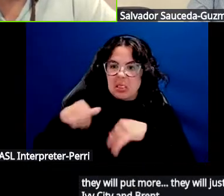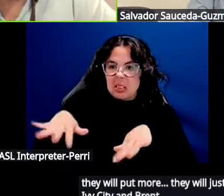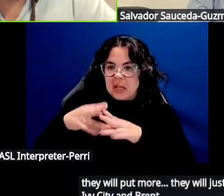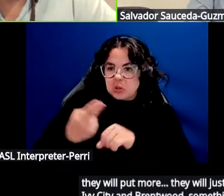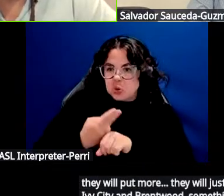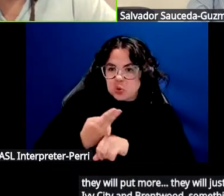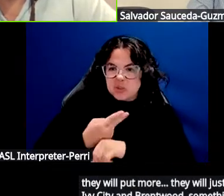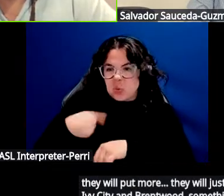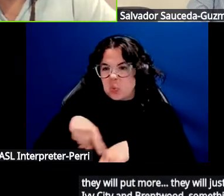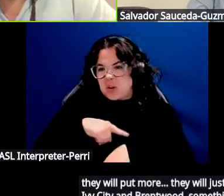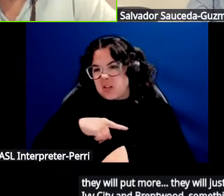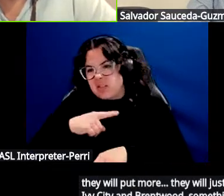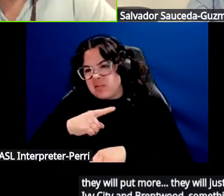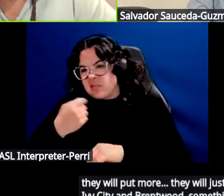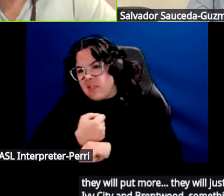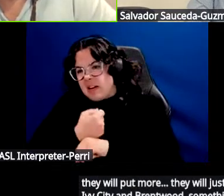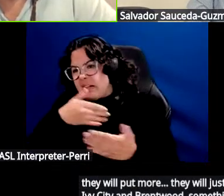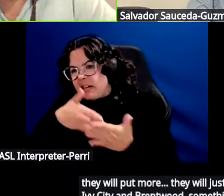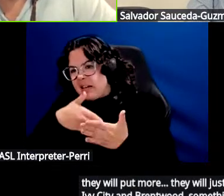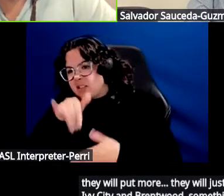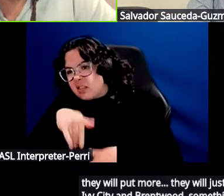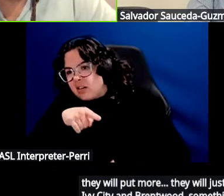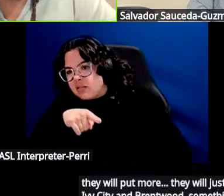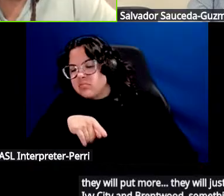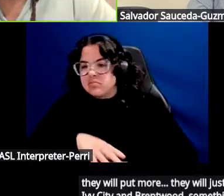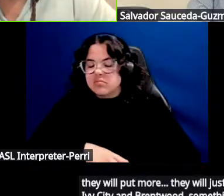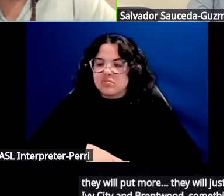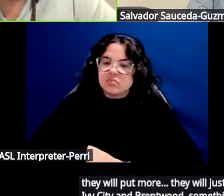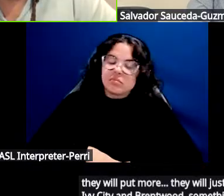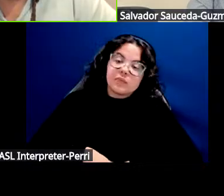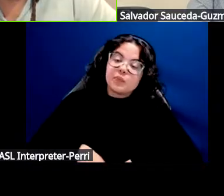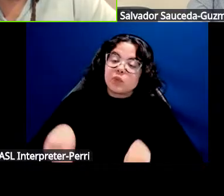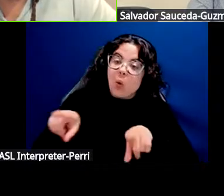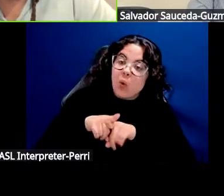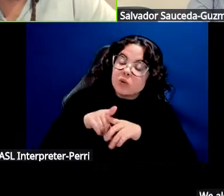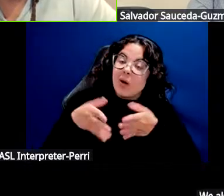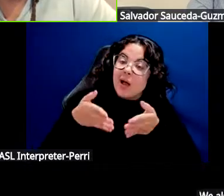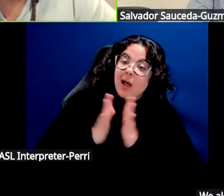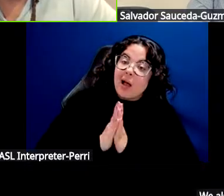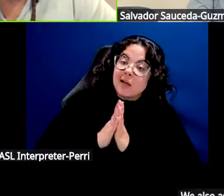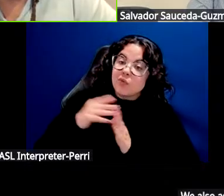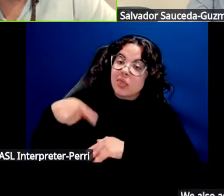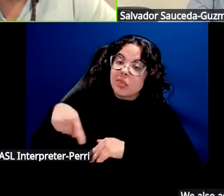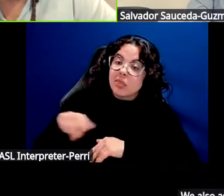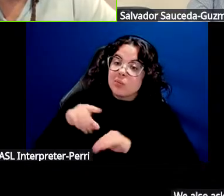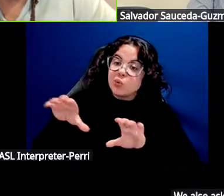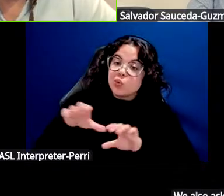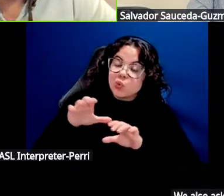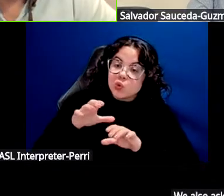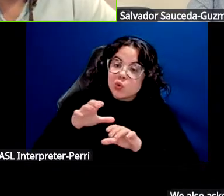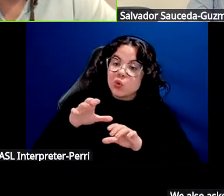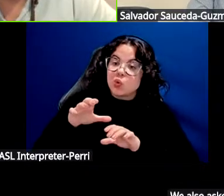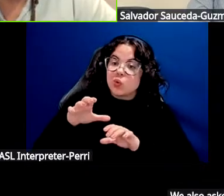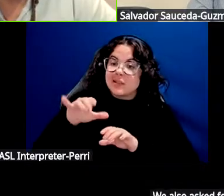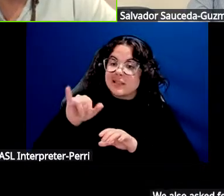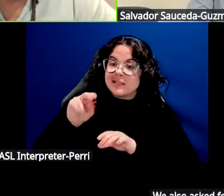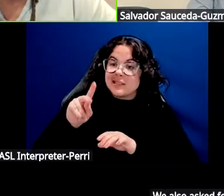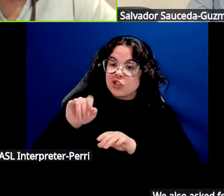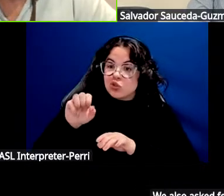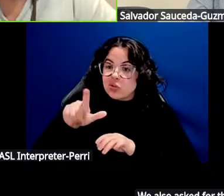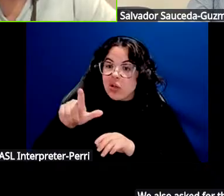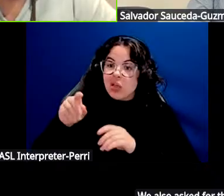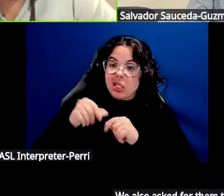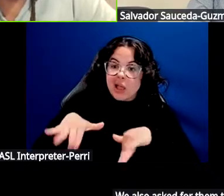we're fighting for. We also asked for them to do a industrial land use